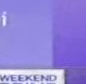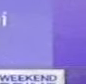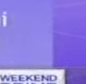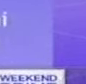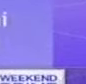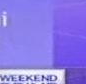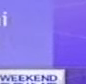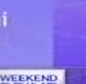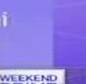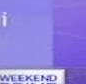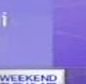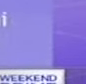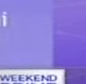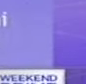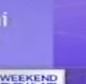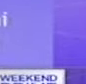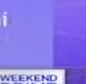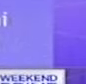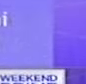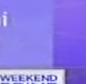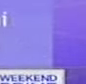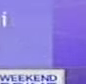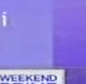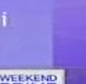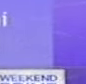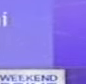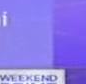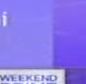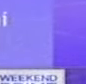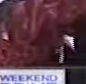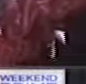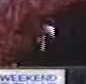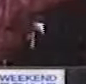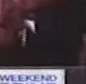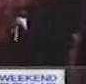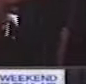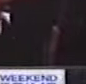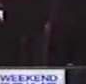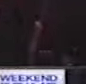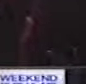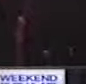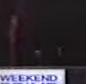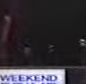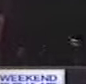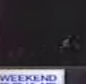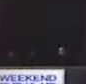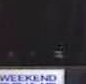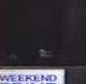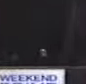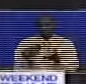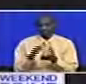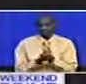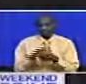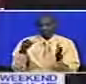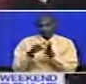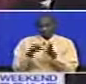after losing the March 4th election and subsequently losing the Makueni Senate seat. The appointments are already causing a backlash,